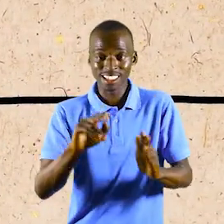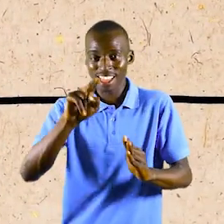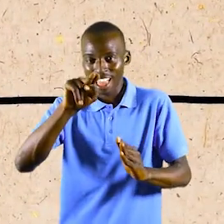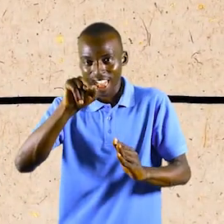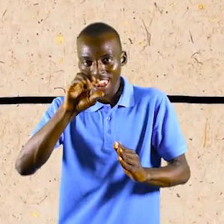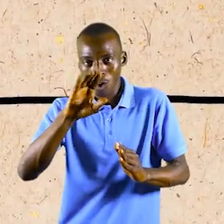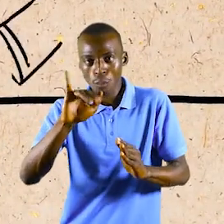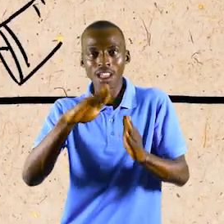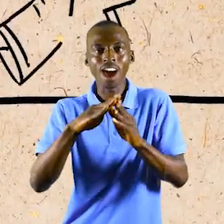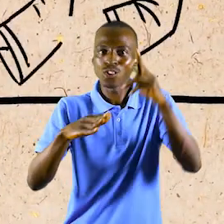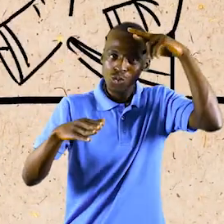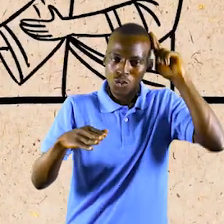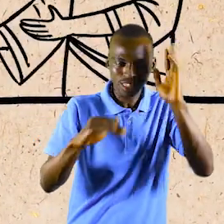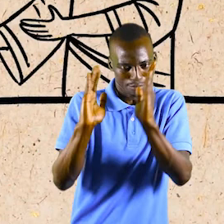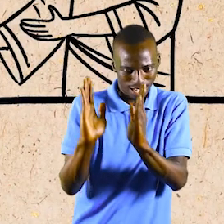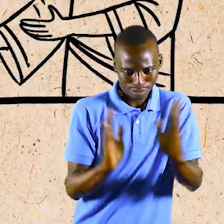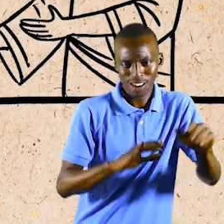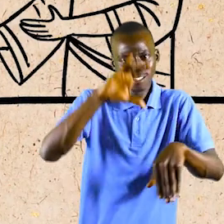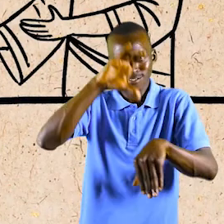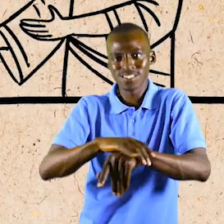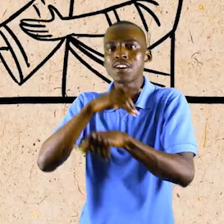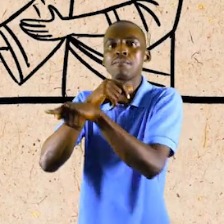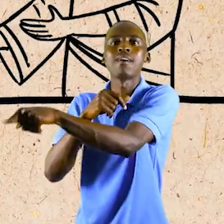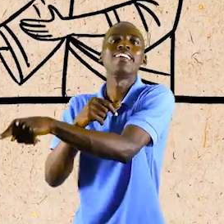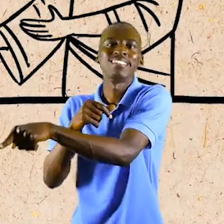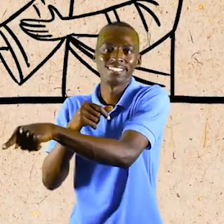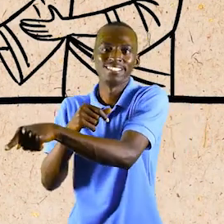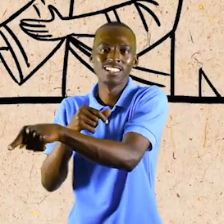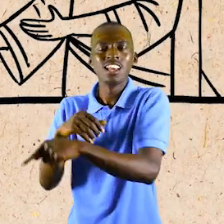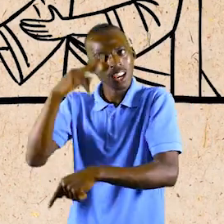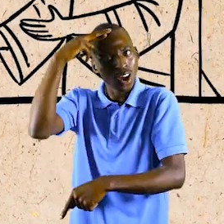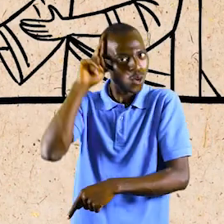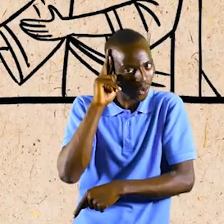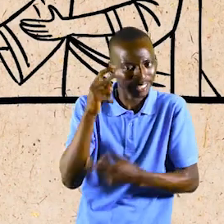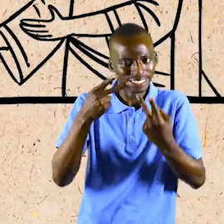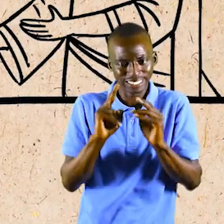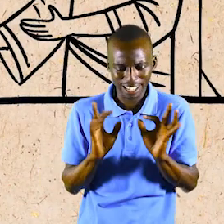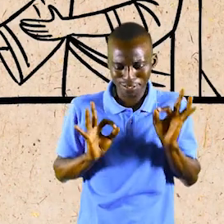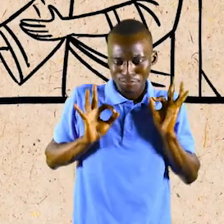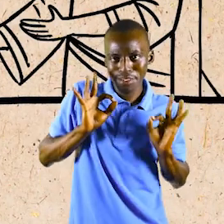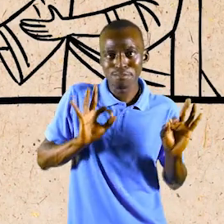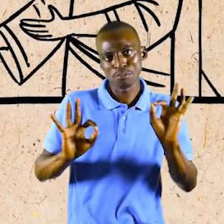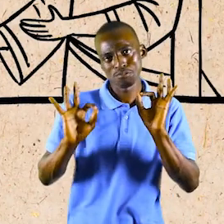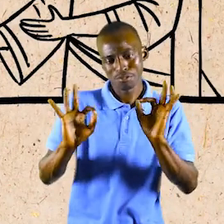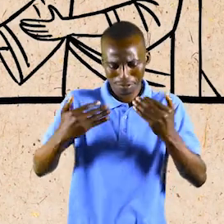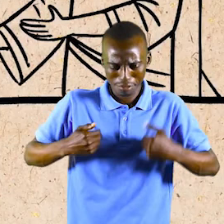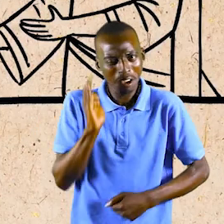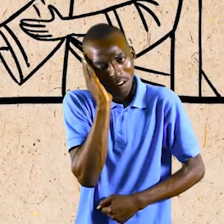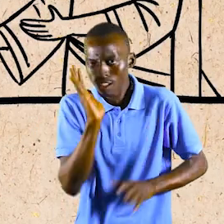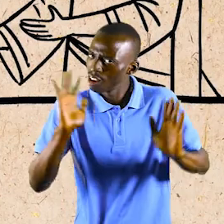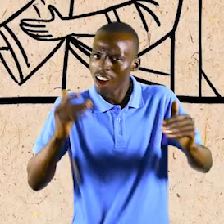Naomi and Ruth making a plan to get Boaz to notice their situation. So Ruth is going to stop wearing clothes of a grieving